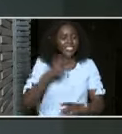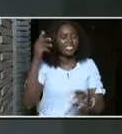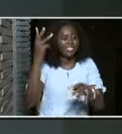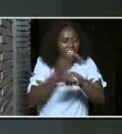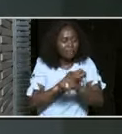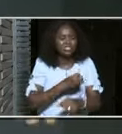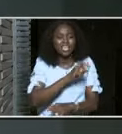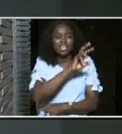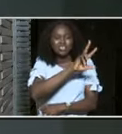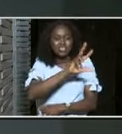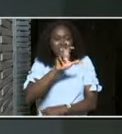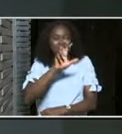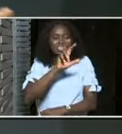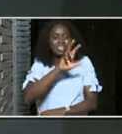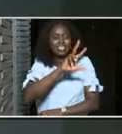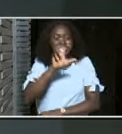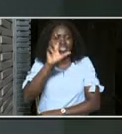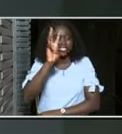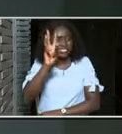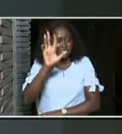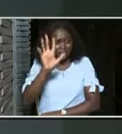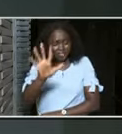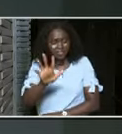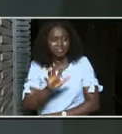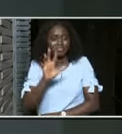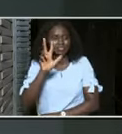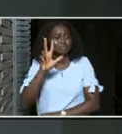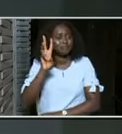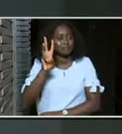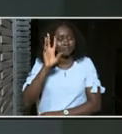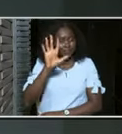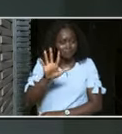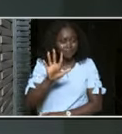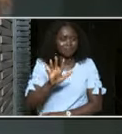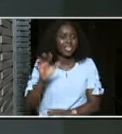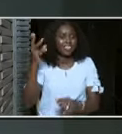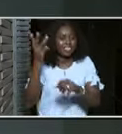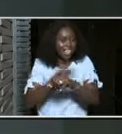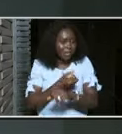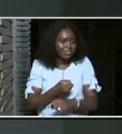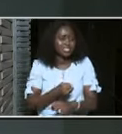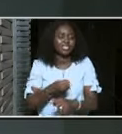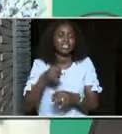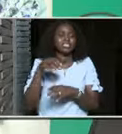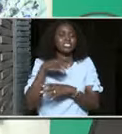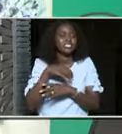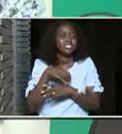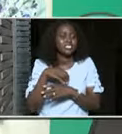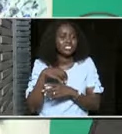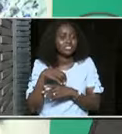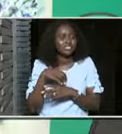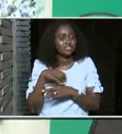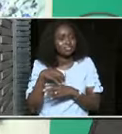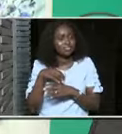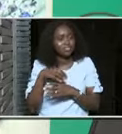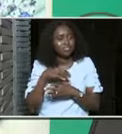365, or if you like, monthly times 30, and so on and so forth, times the dollars. But that's assuming from day one